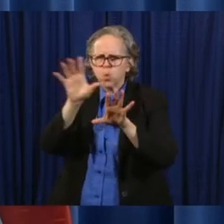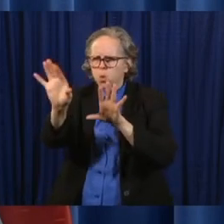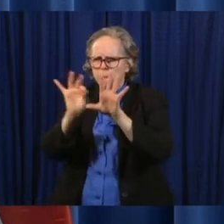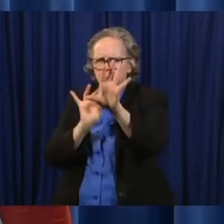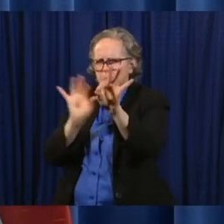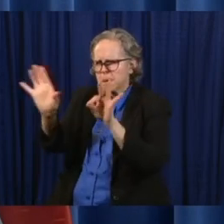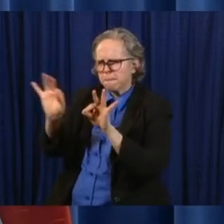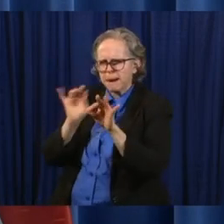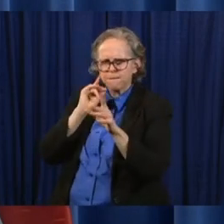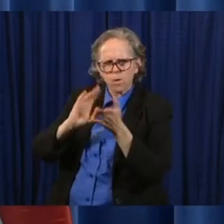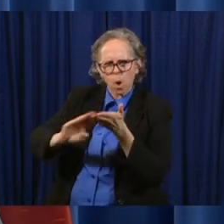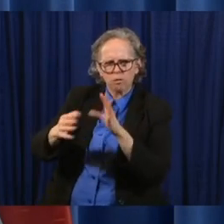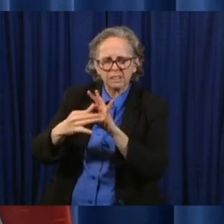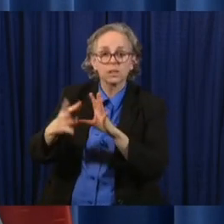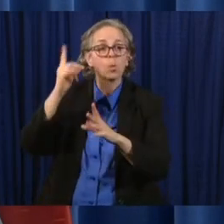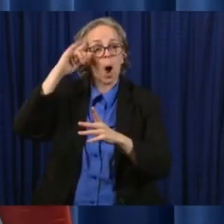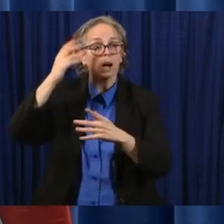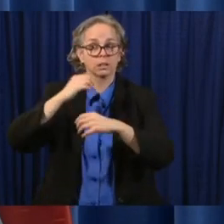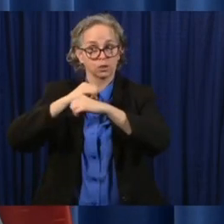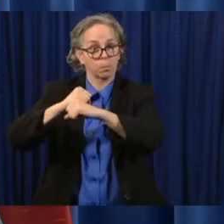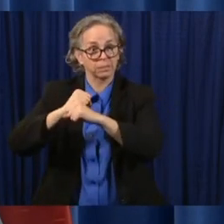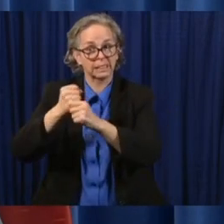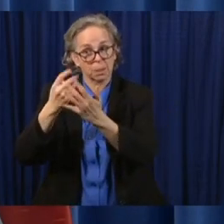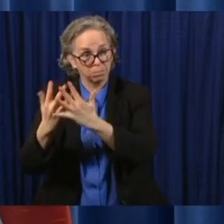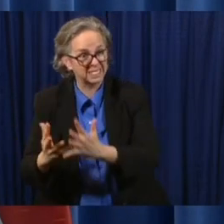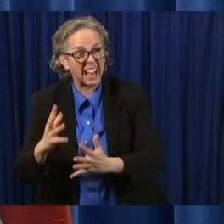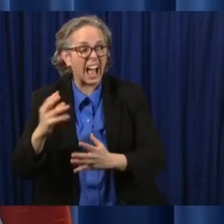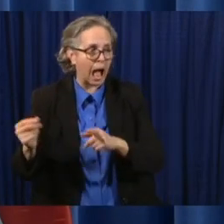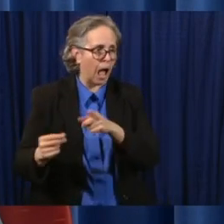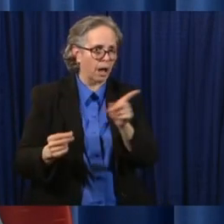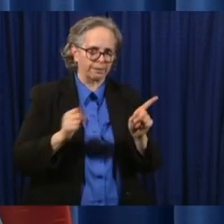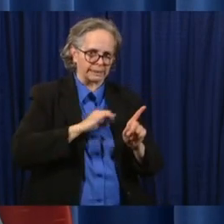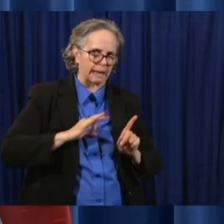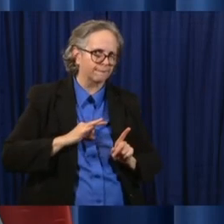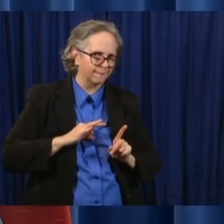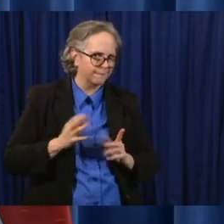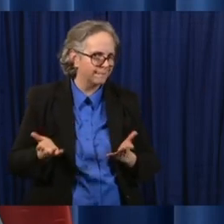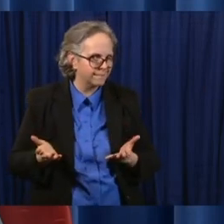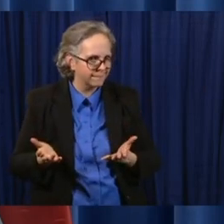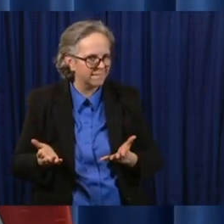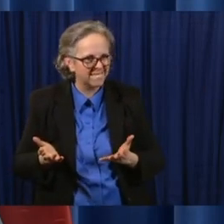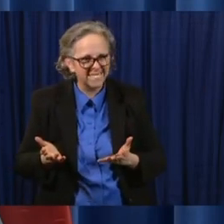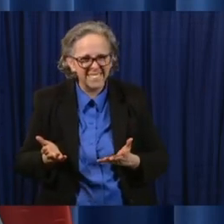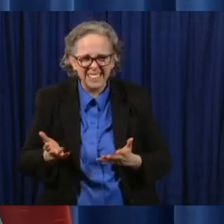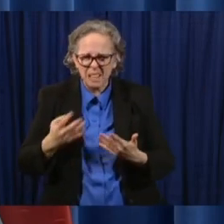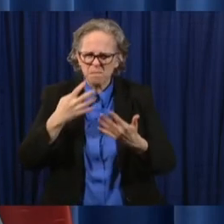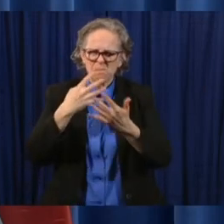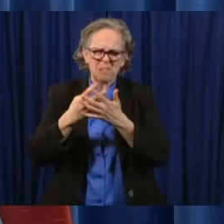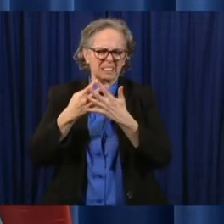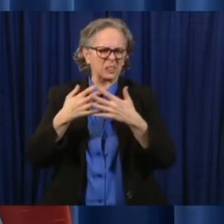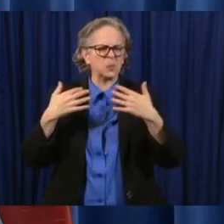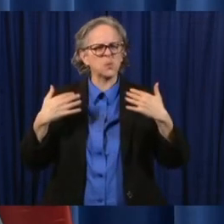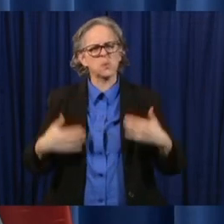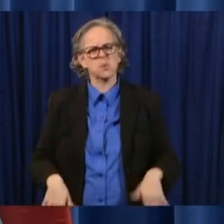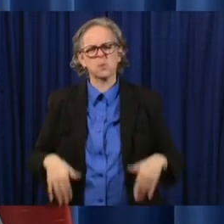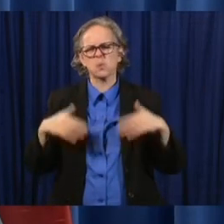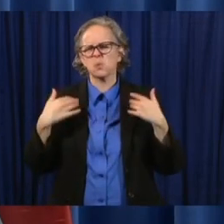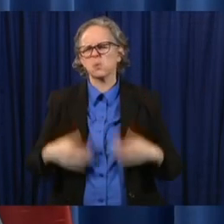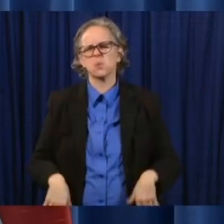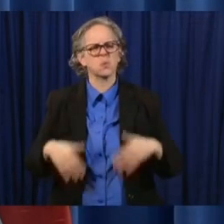the prisoners and the employees who are there. But prisons present, as Dr. Acton has said, a very